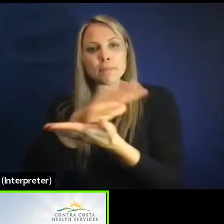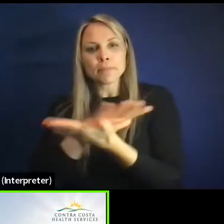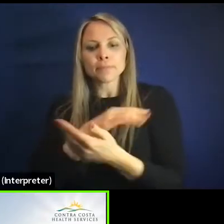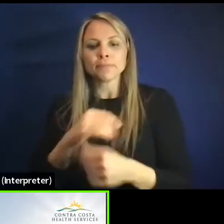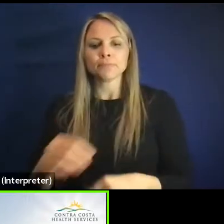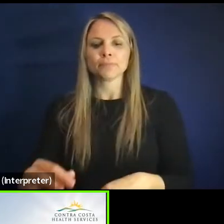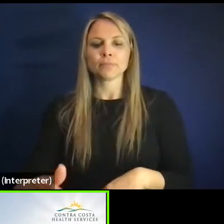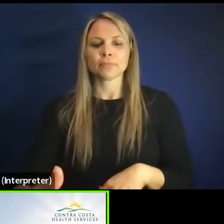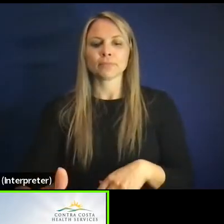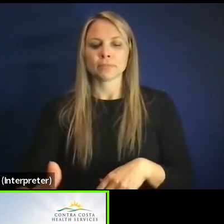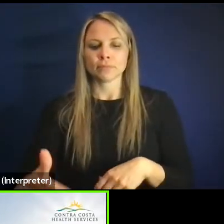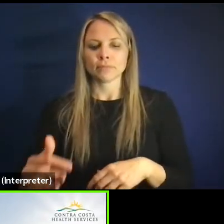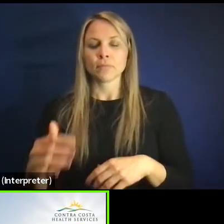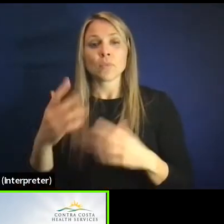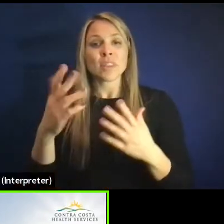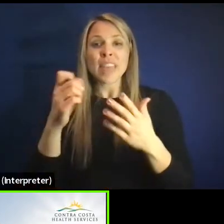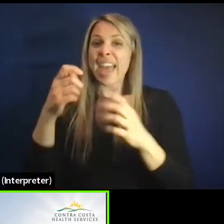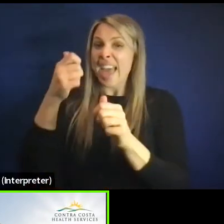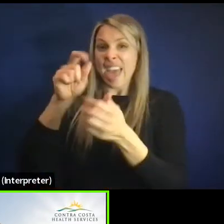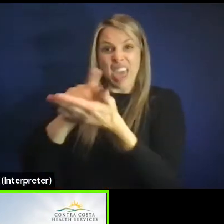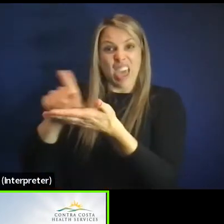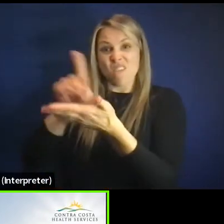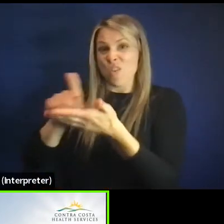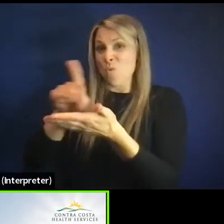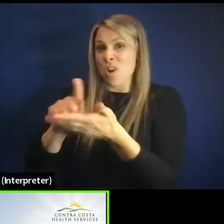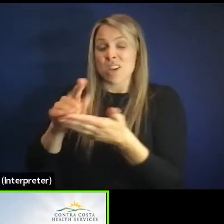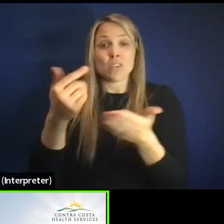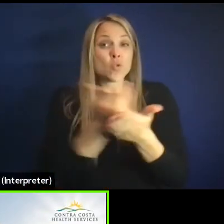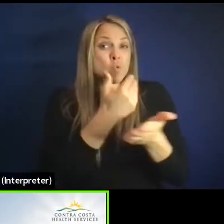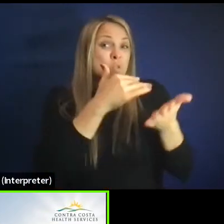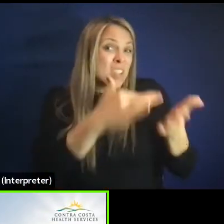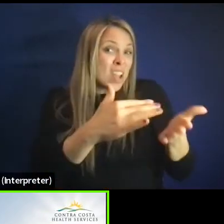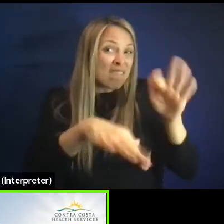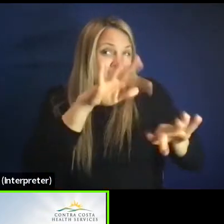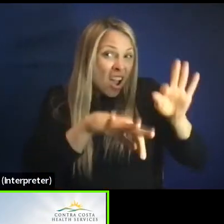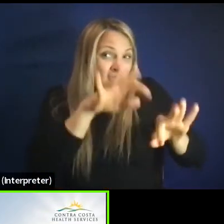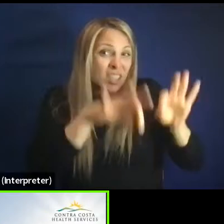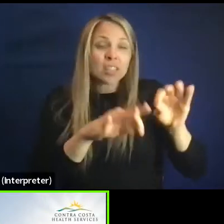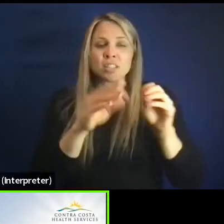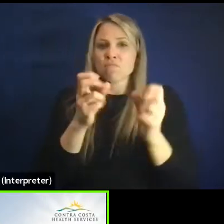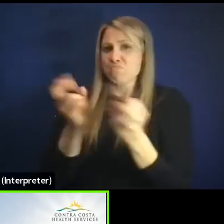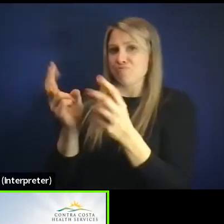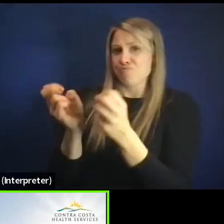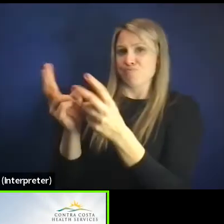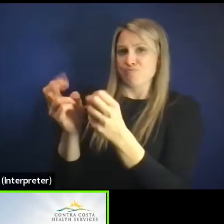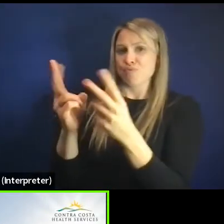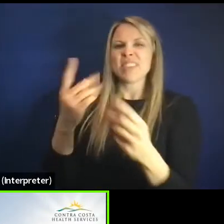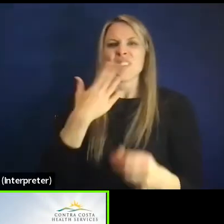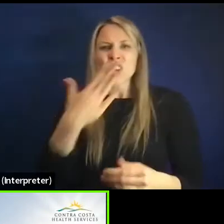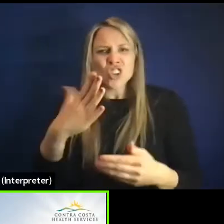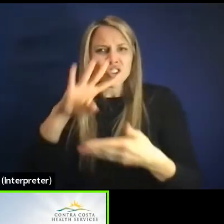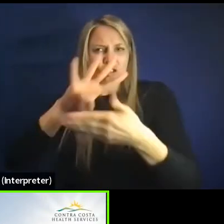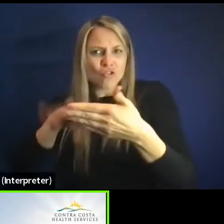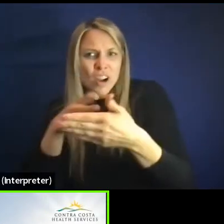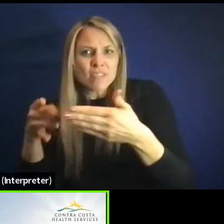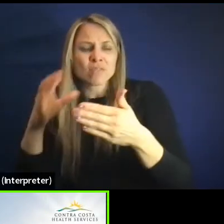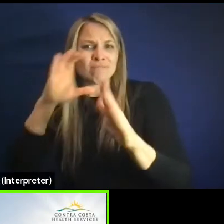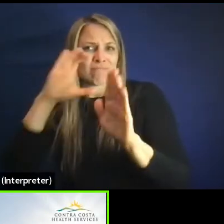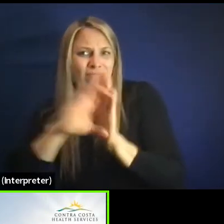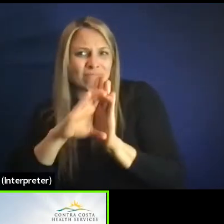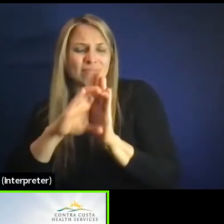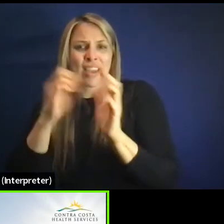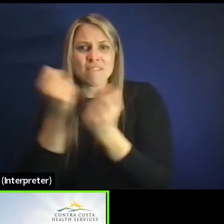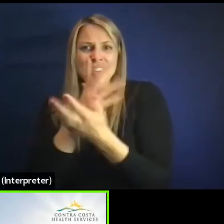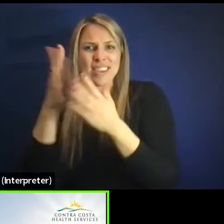this site like every week or two with new studies. They've got good graphs and diagrams really explain the studies. So